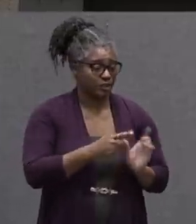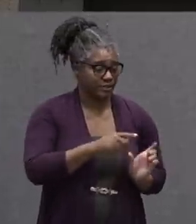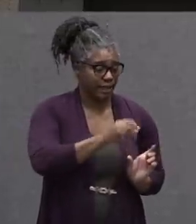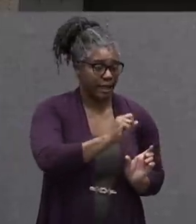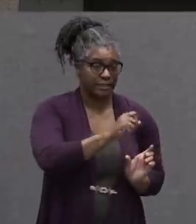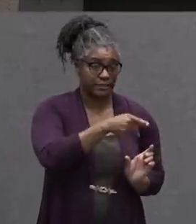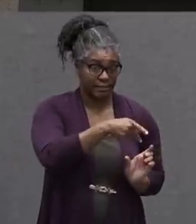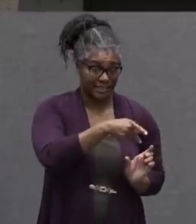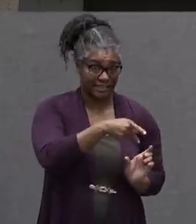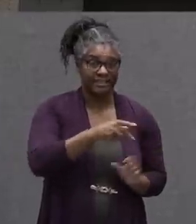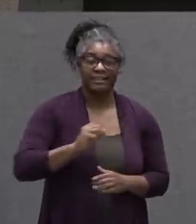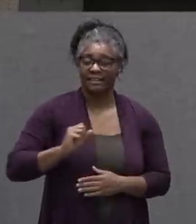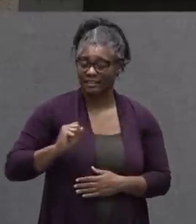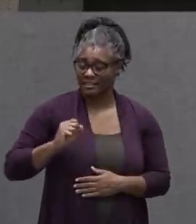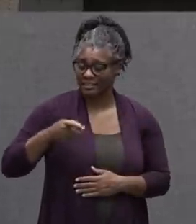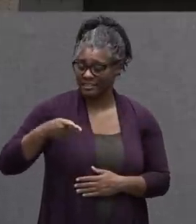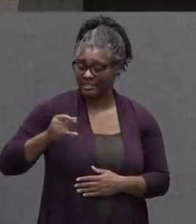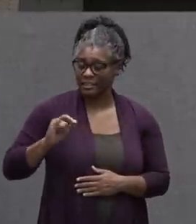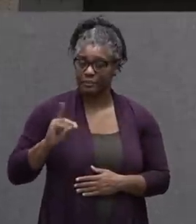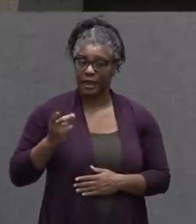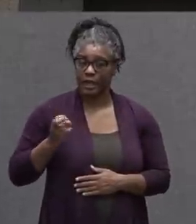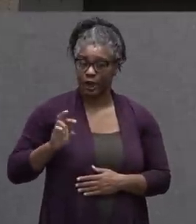So I added that to my pile.